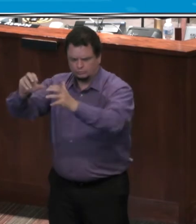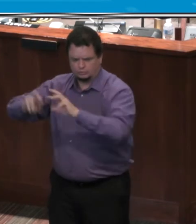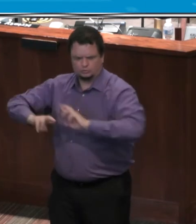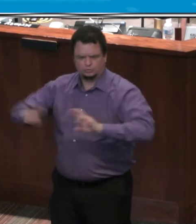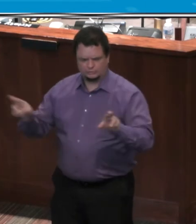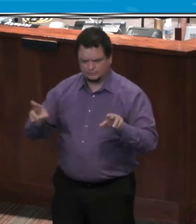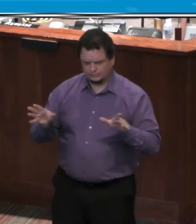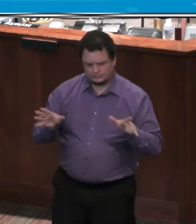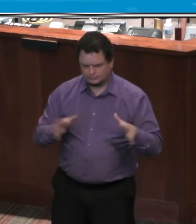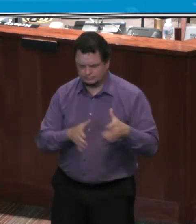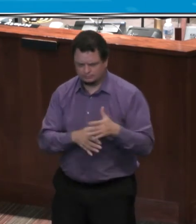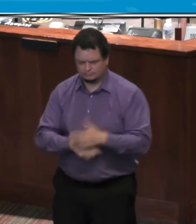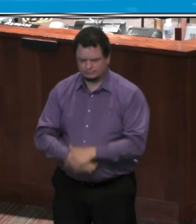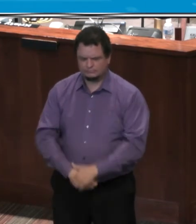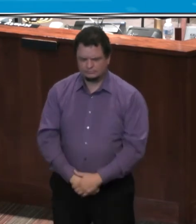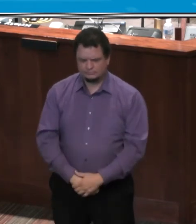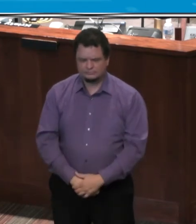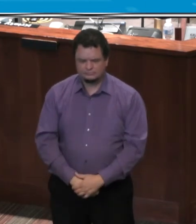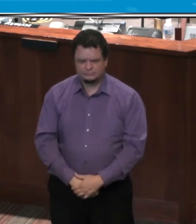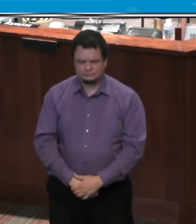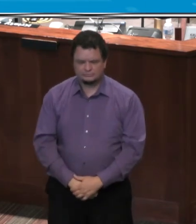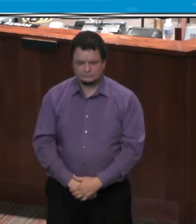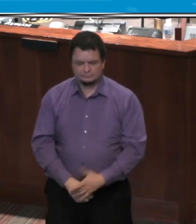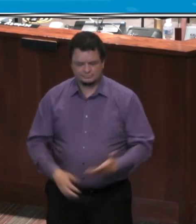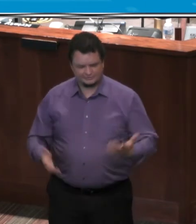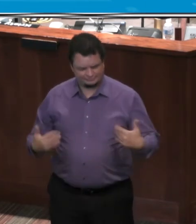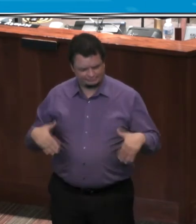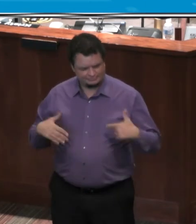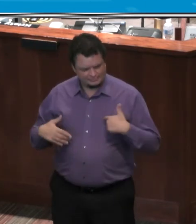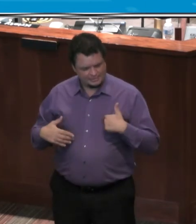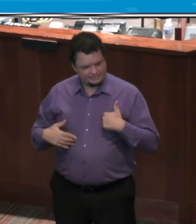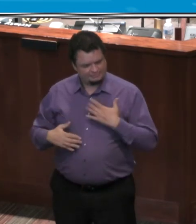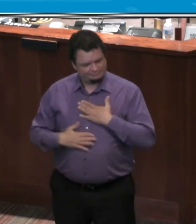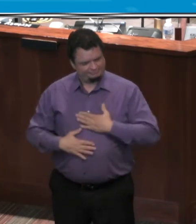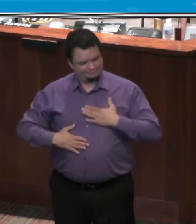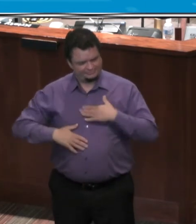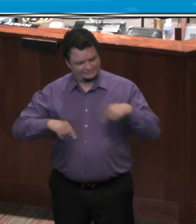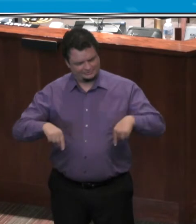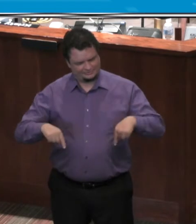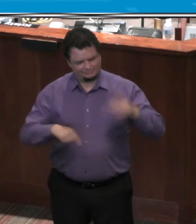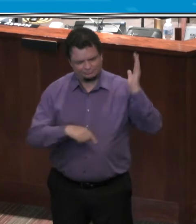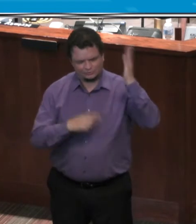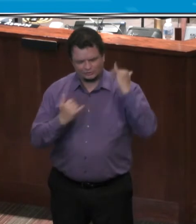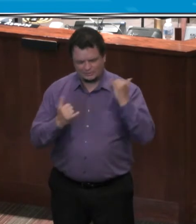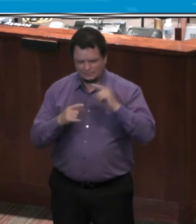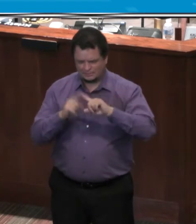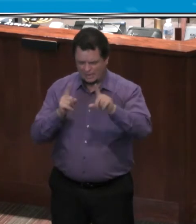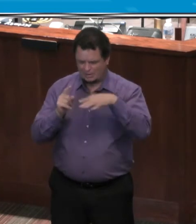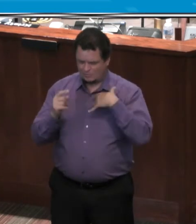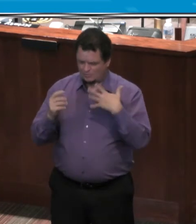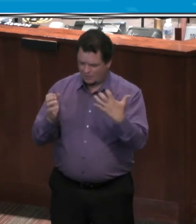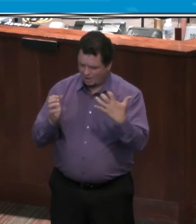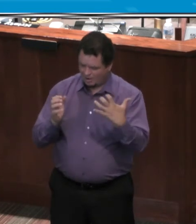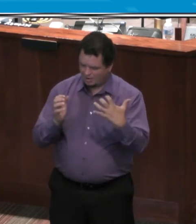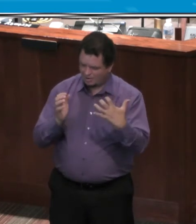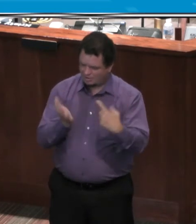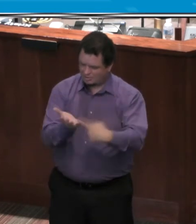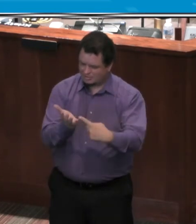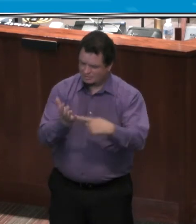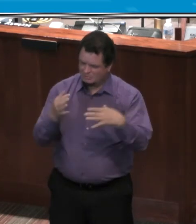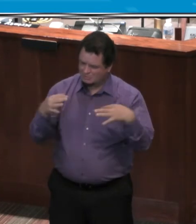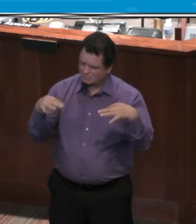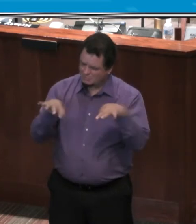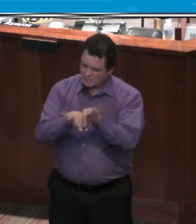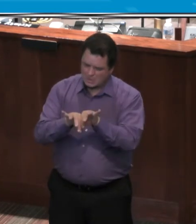of presenting this information, I really wanted to highlight Jenny Satry, Melissa Rogerson, Heather